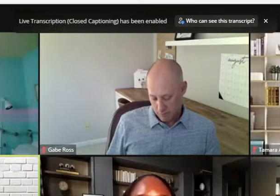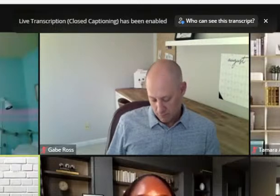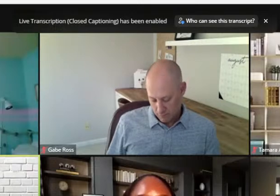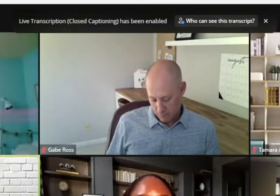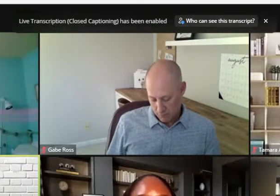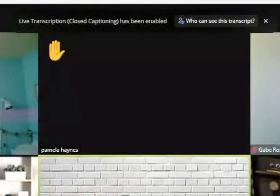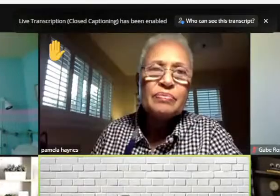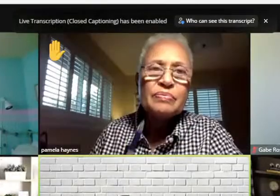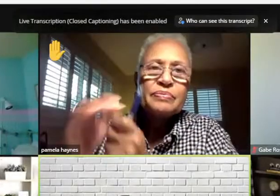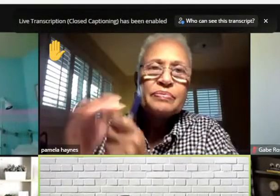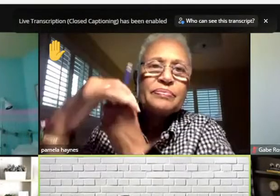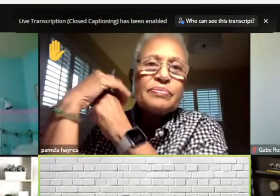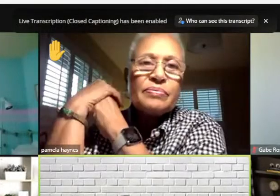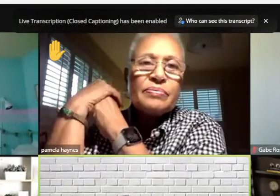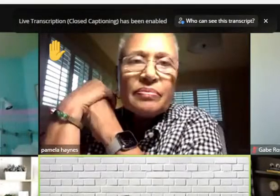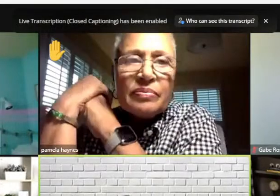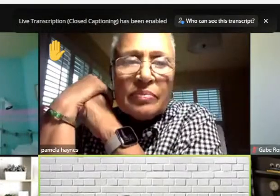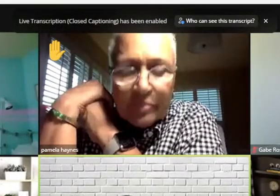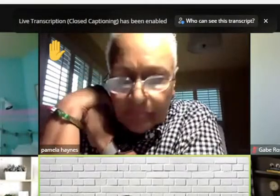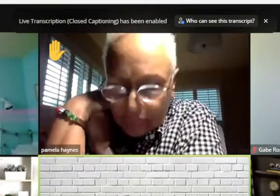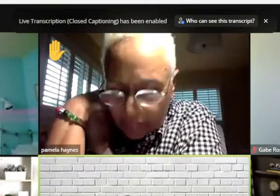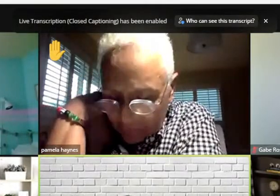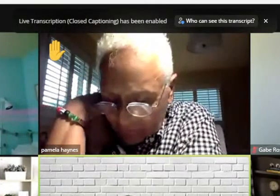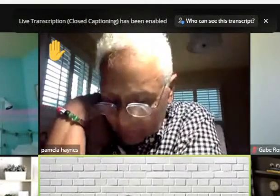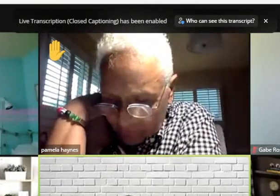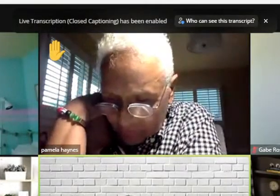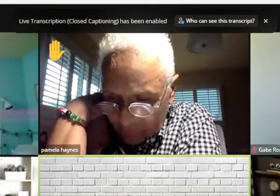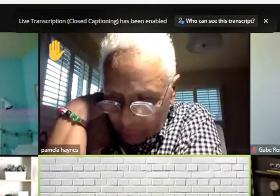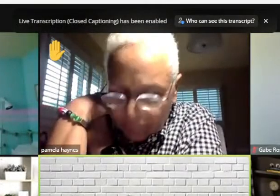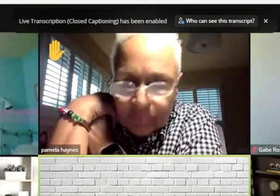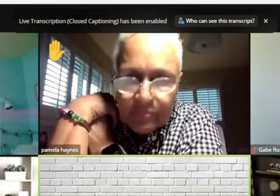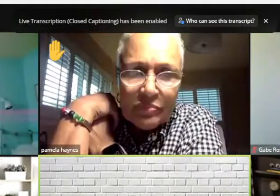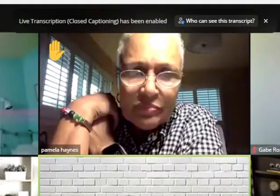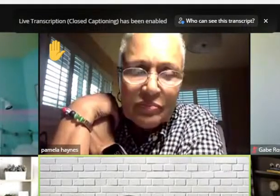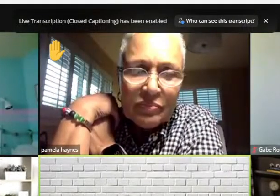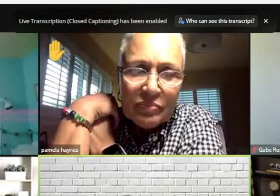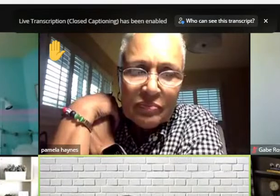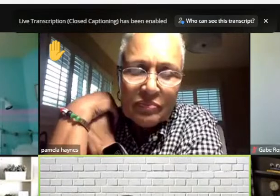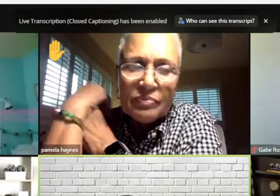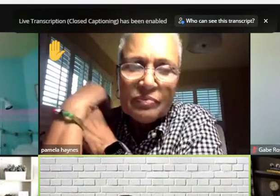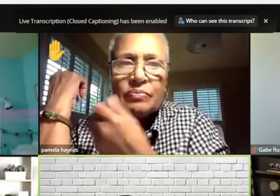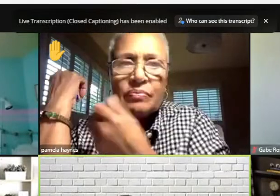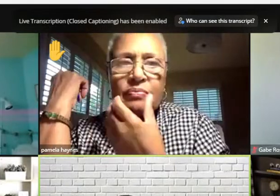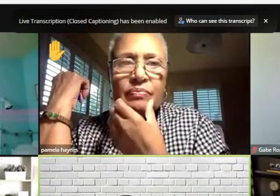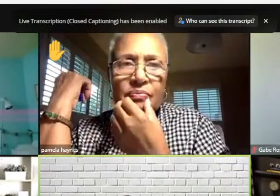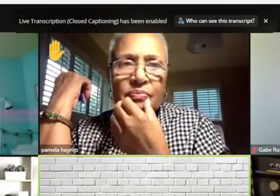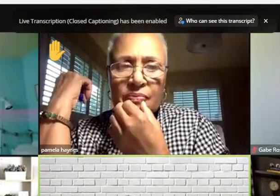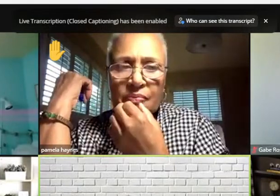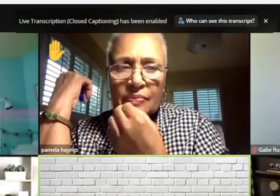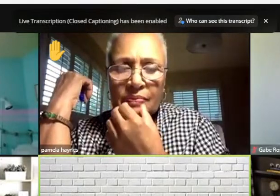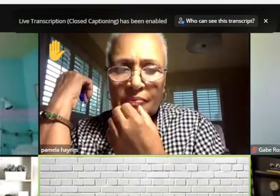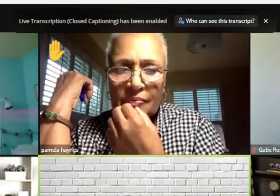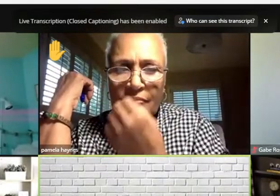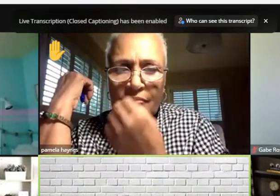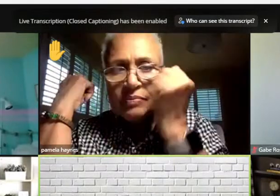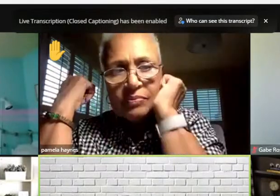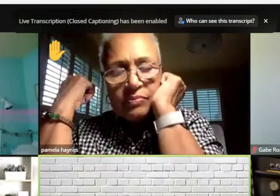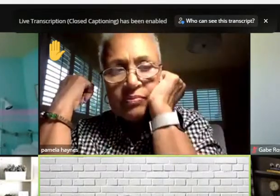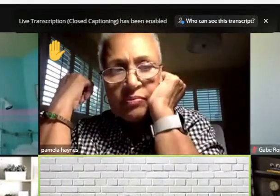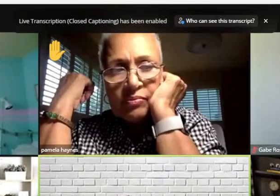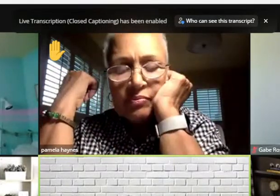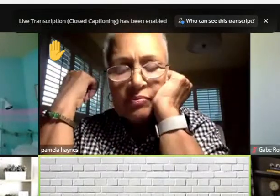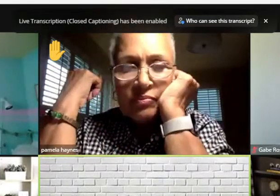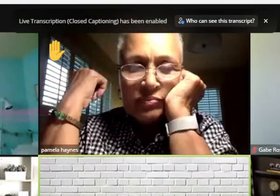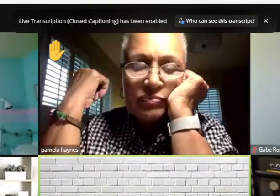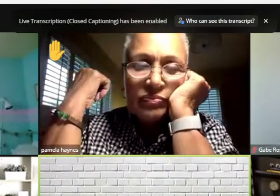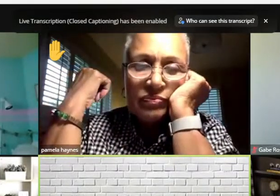not Los Rios sponsored for Los Rios employees or staff, nor was it marketed accordingly. Or maybe it was